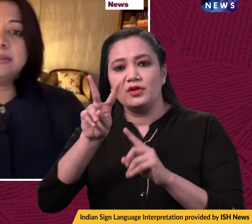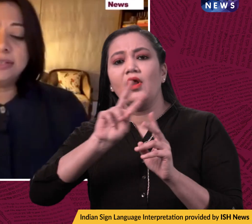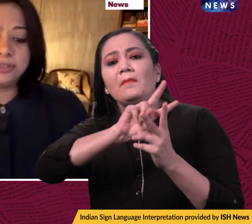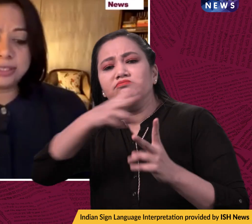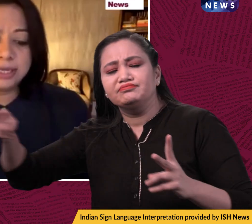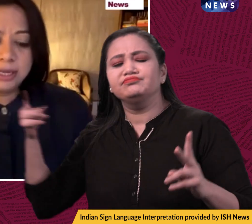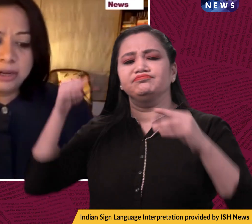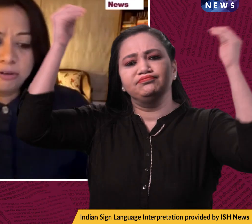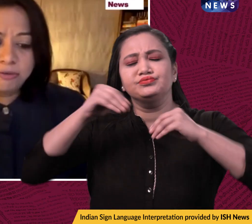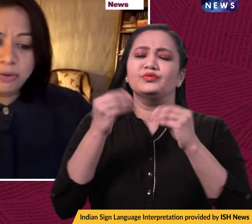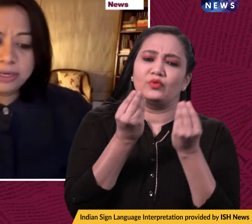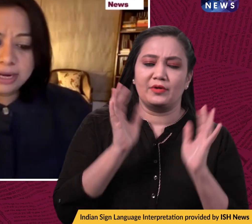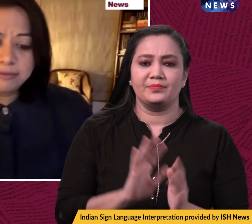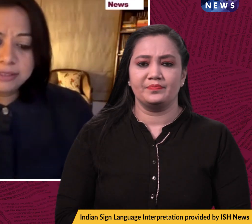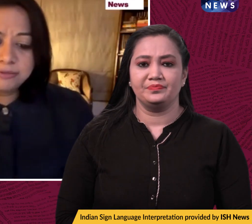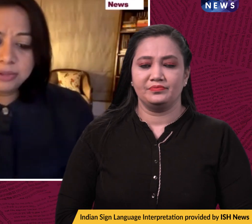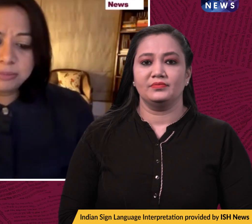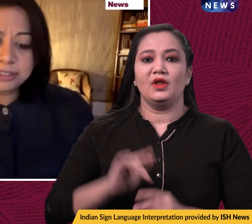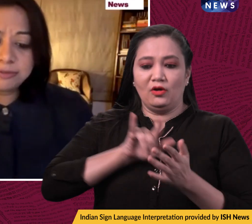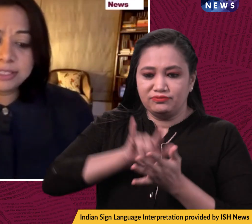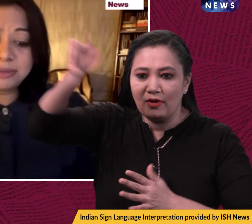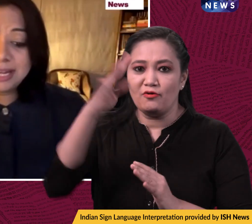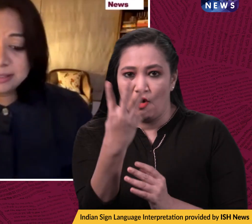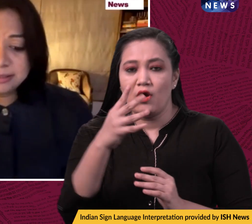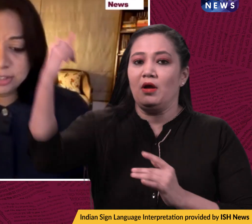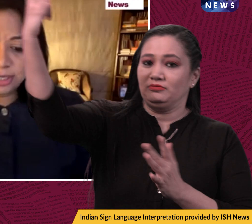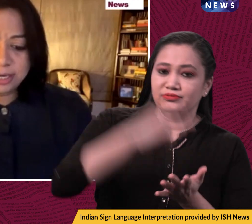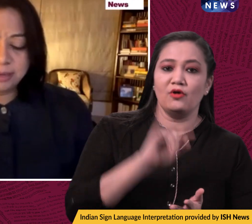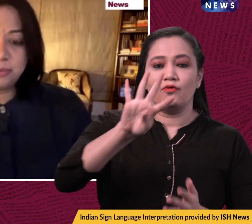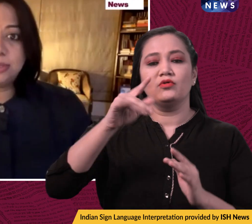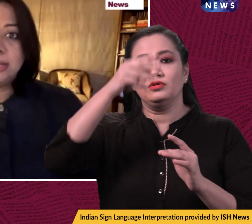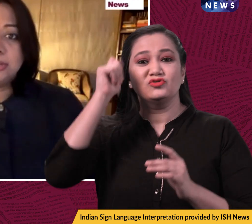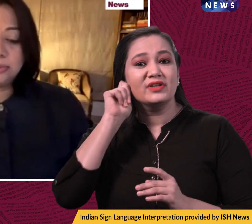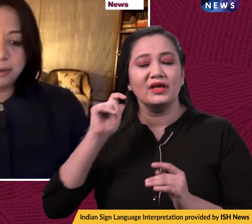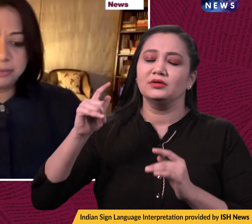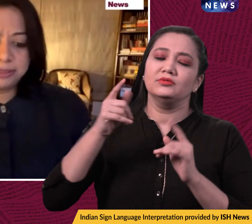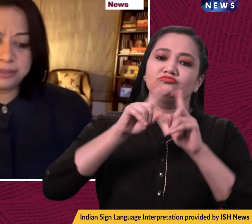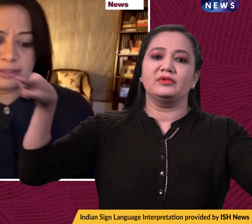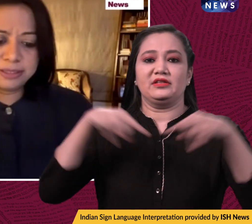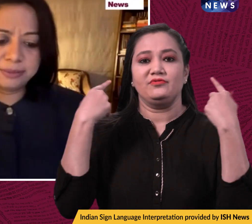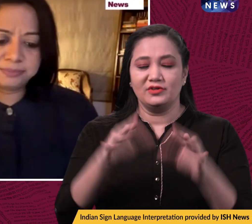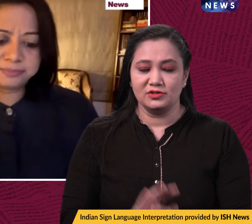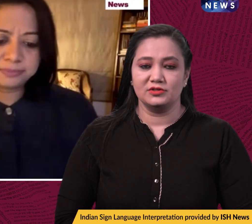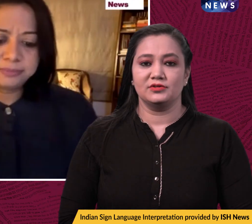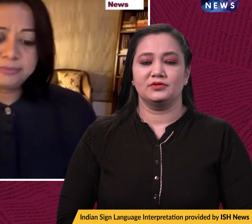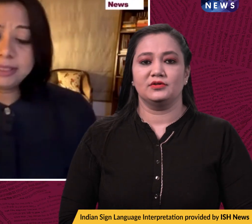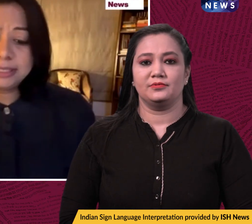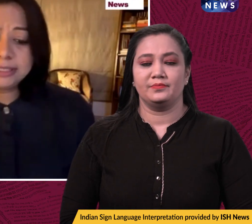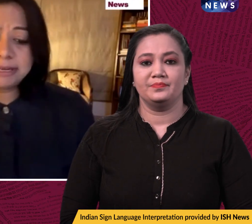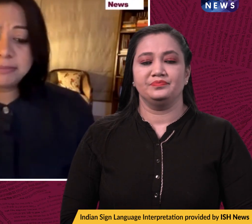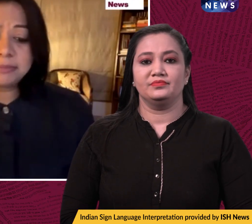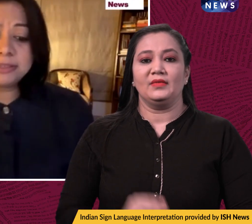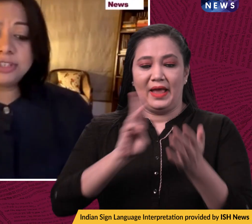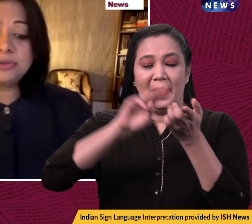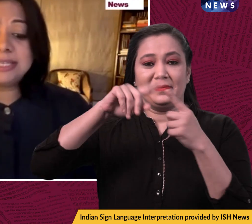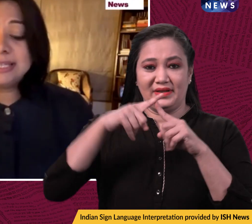and other districts. 4 arrivals and 4 departure flights were cancelled at Chennai airport due to bad weather today. The Indian